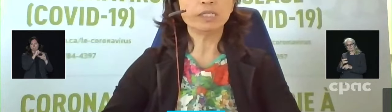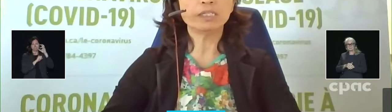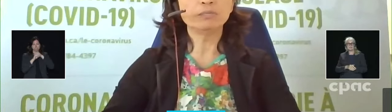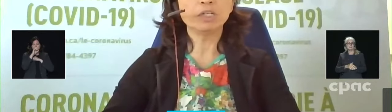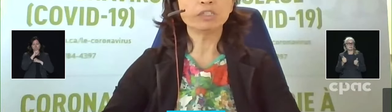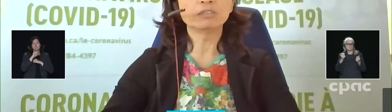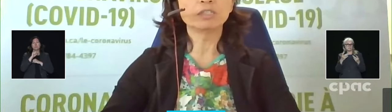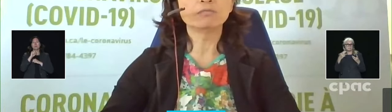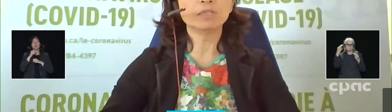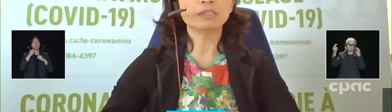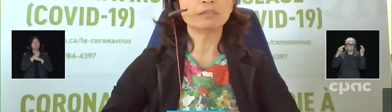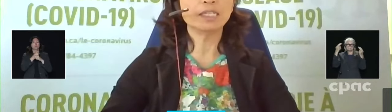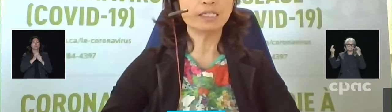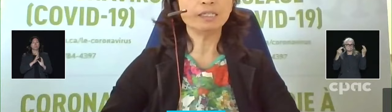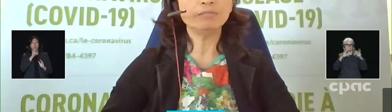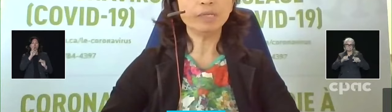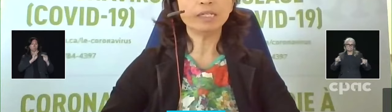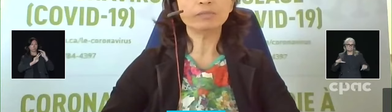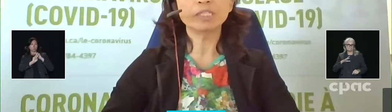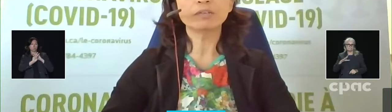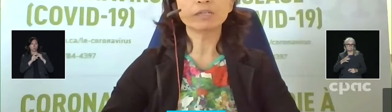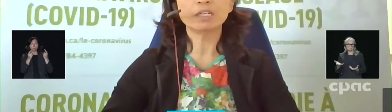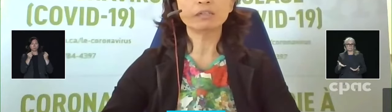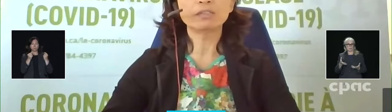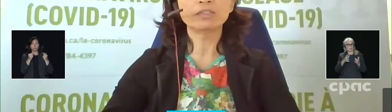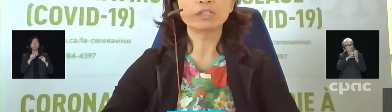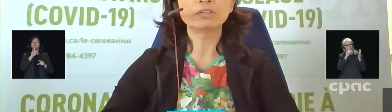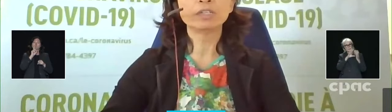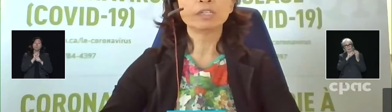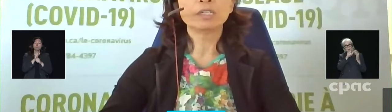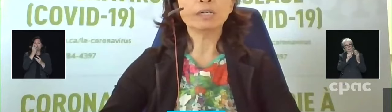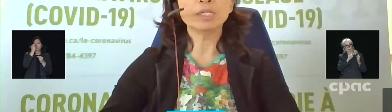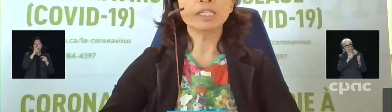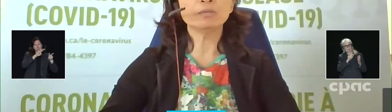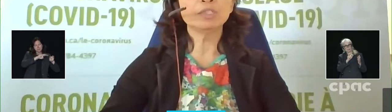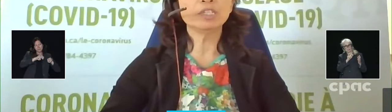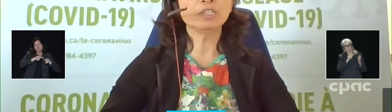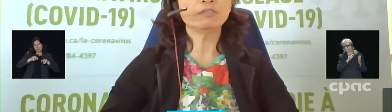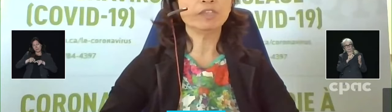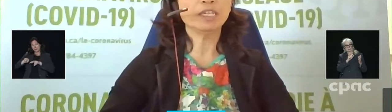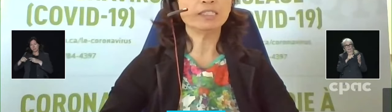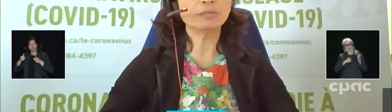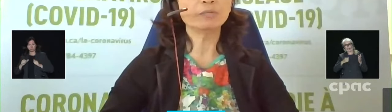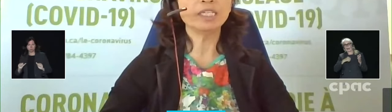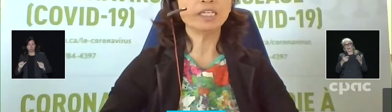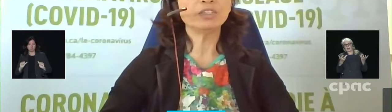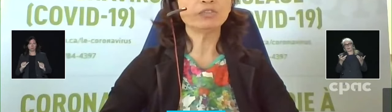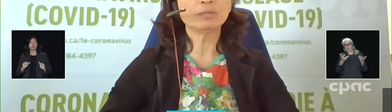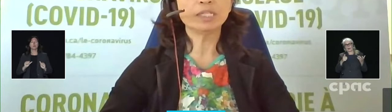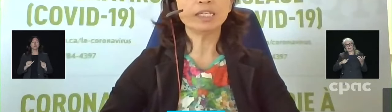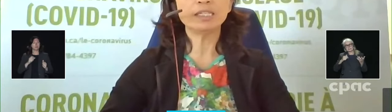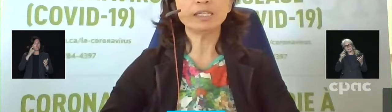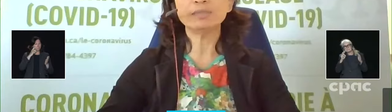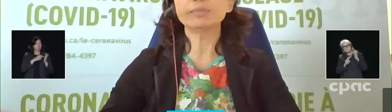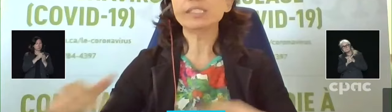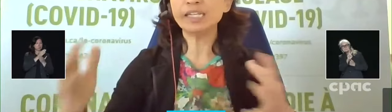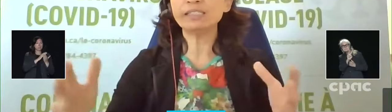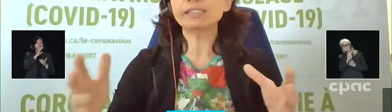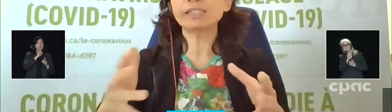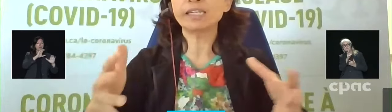to do is model the real data as we go along. So when they observed that some of the age groups had